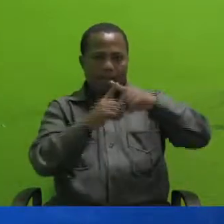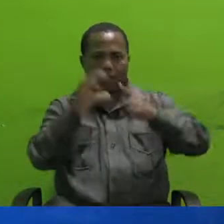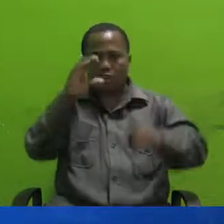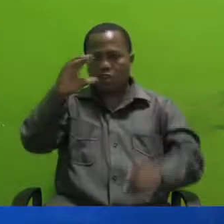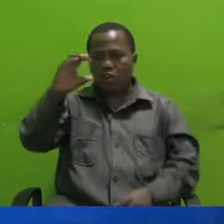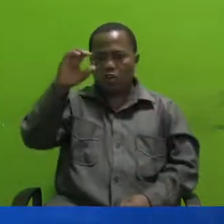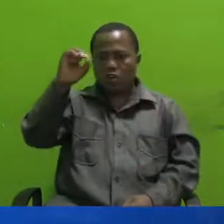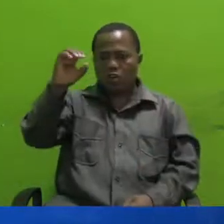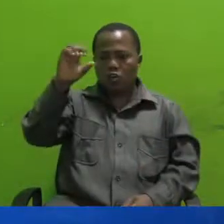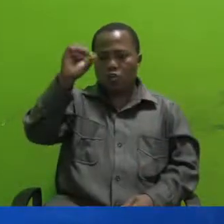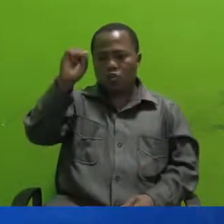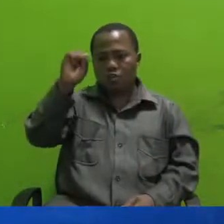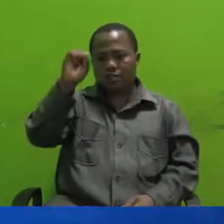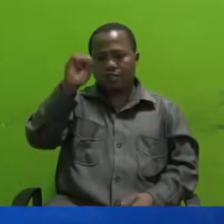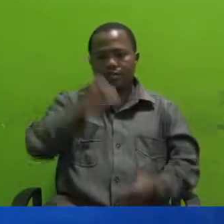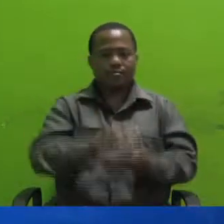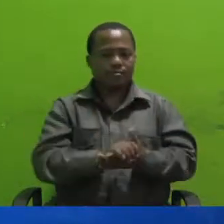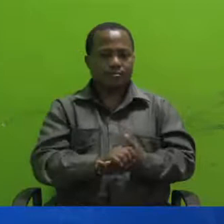plus cos